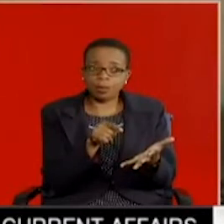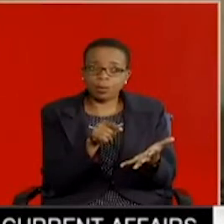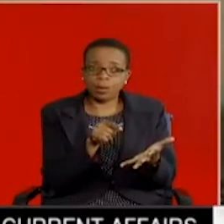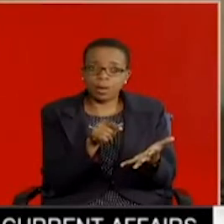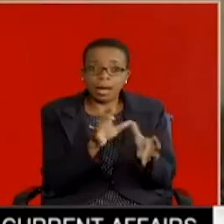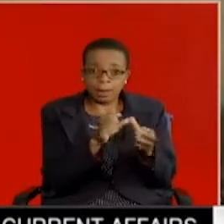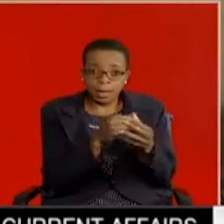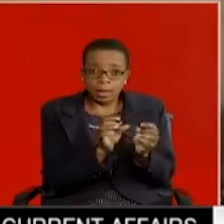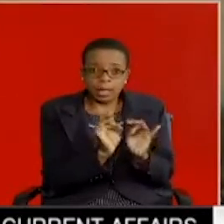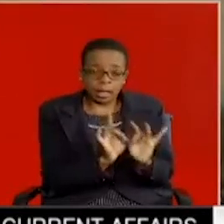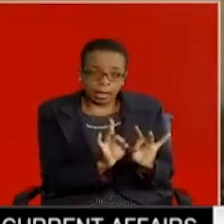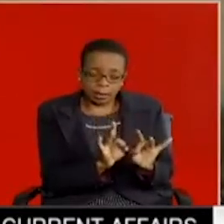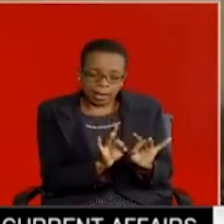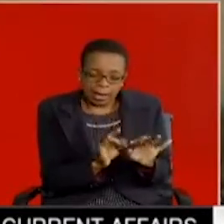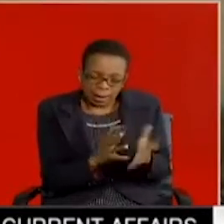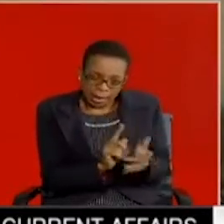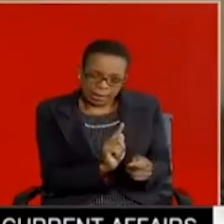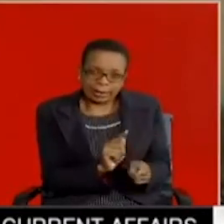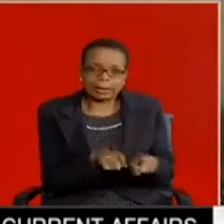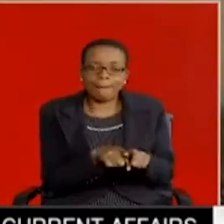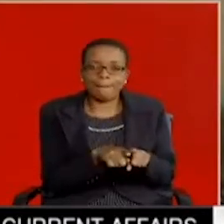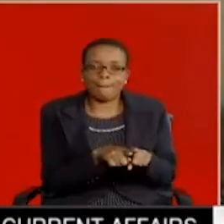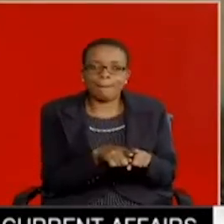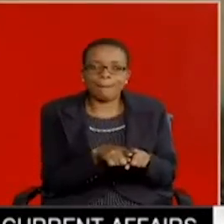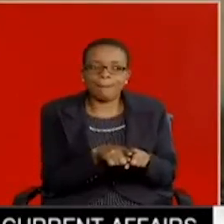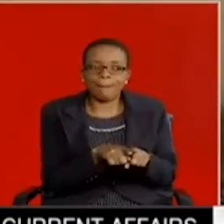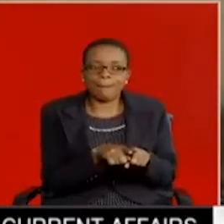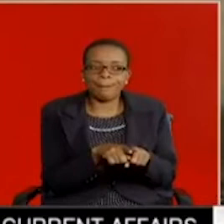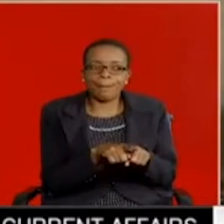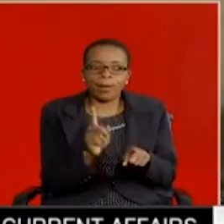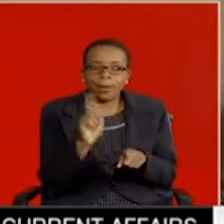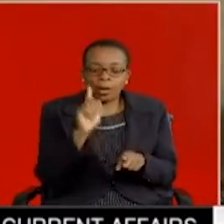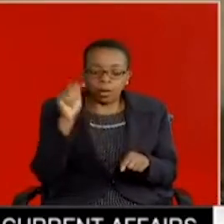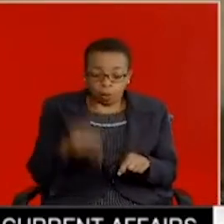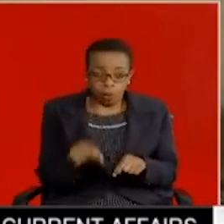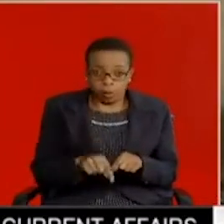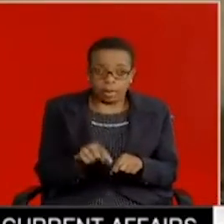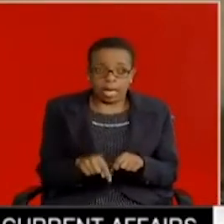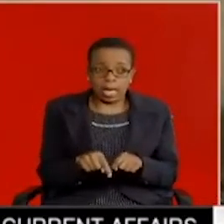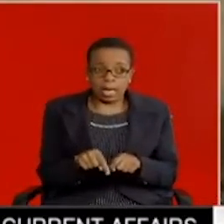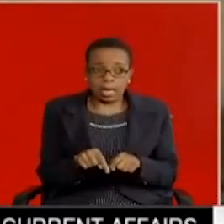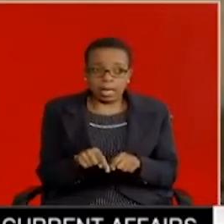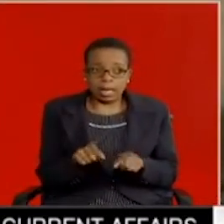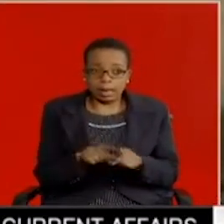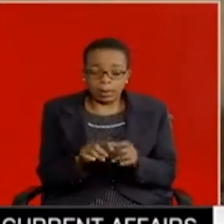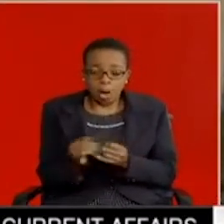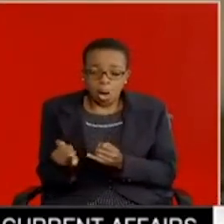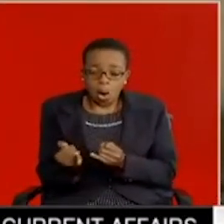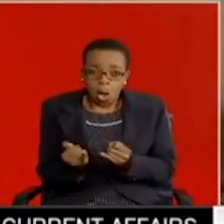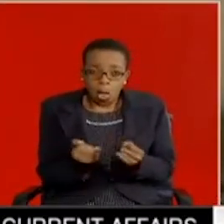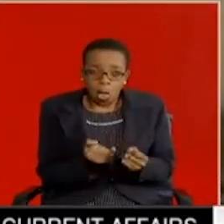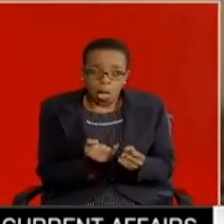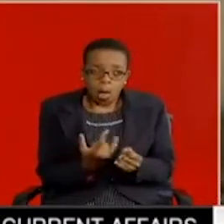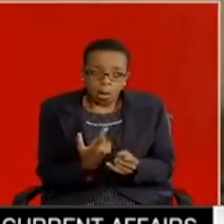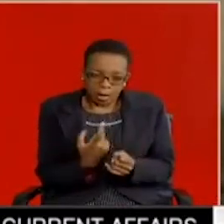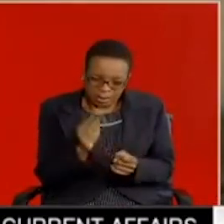holding company at that same temperature. And today when we introduced the vaccination, it